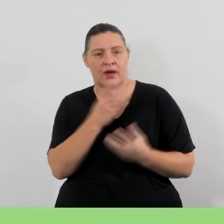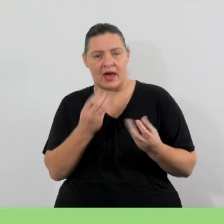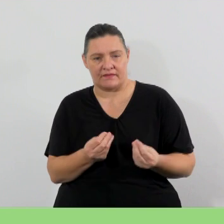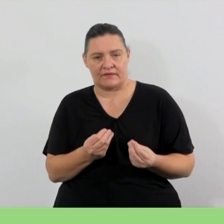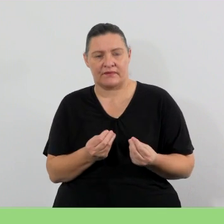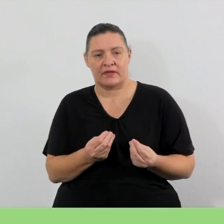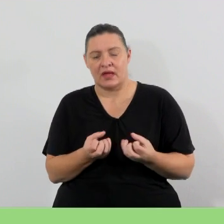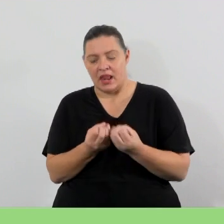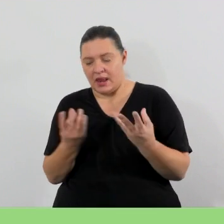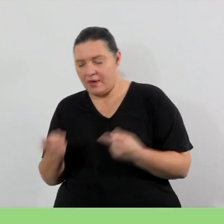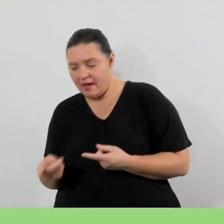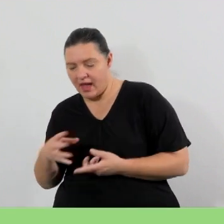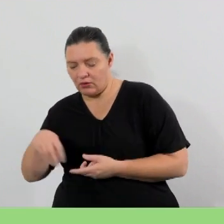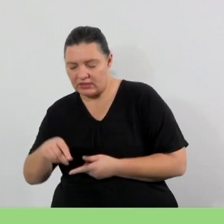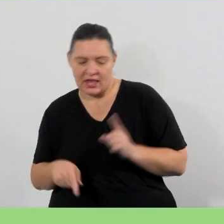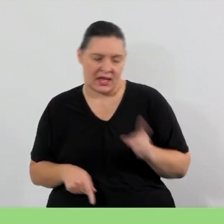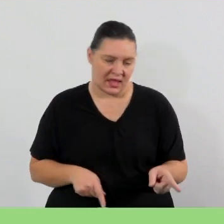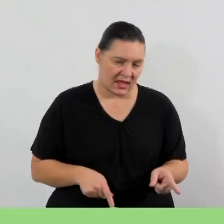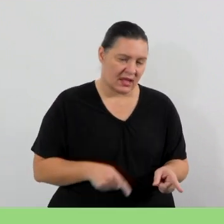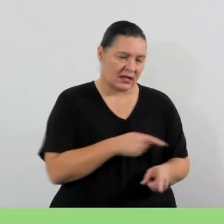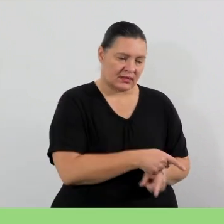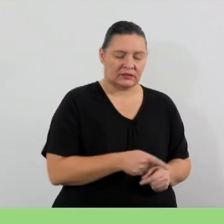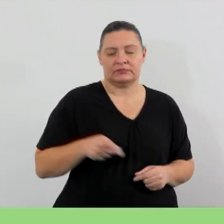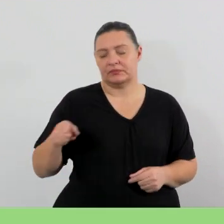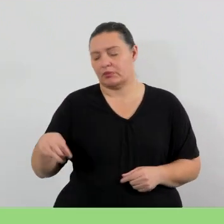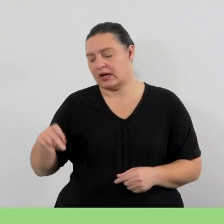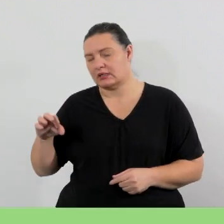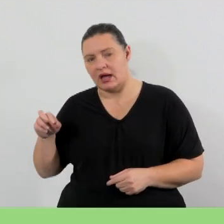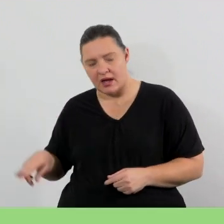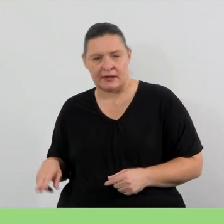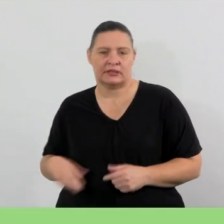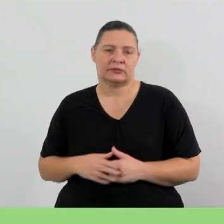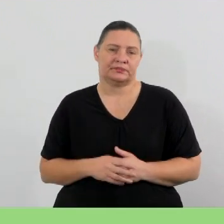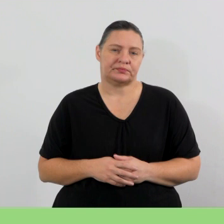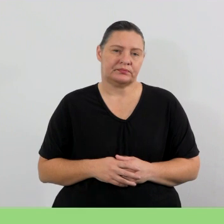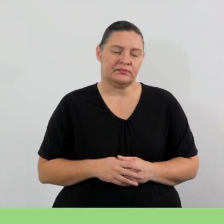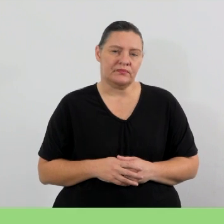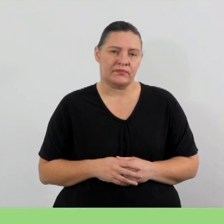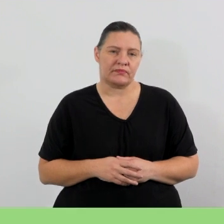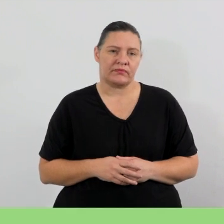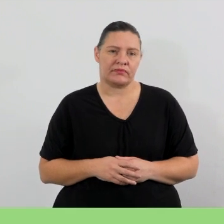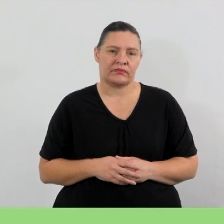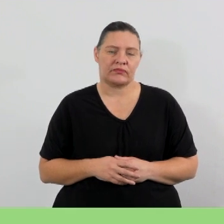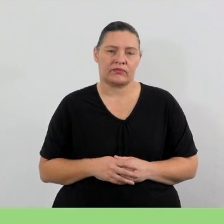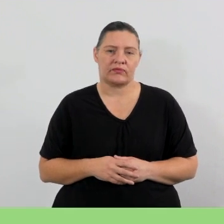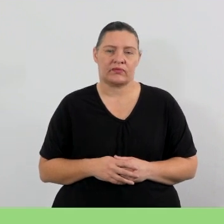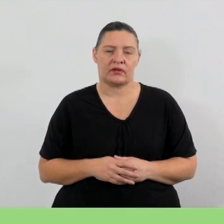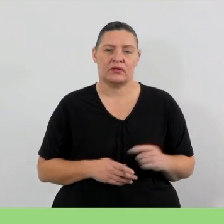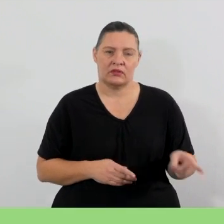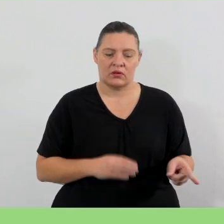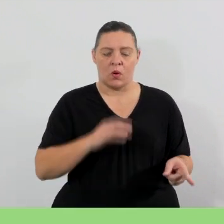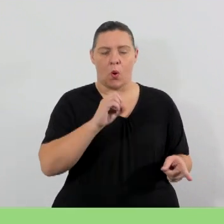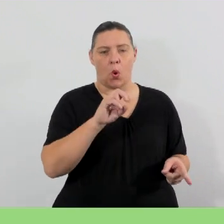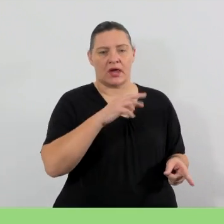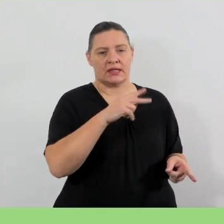because we have an equal number of grazers, we have equal number of browsers, we have equal numbers of predators